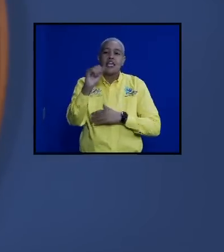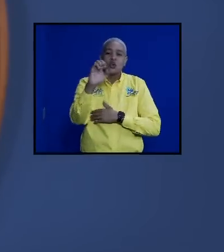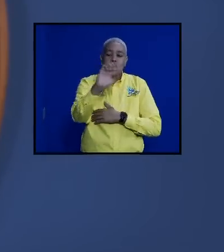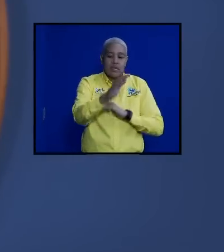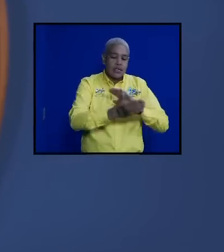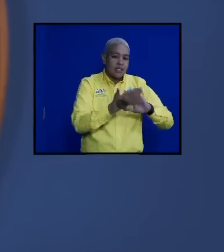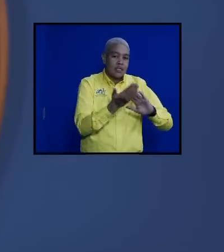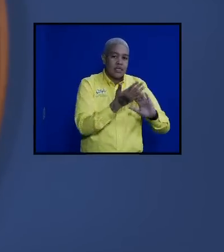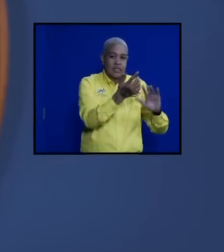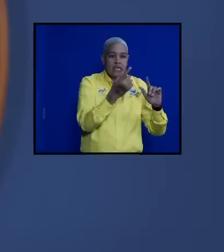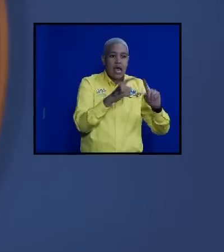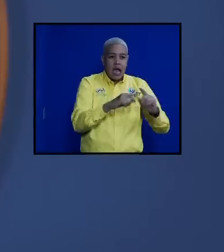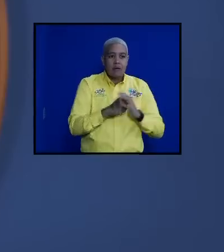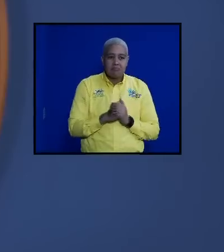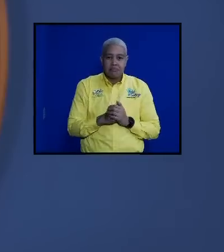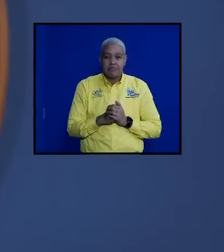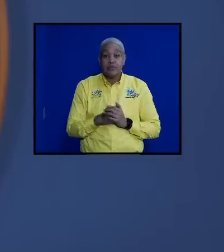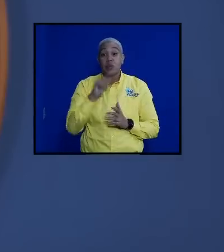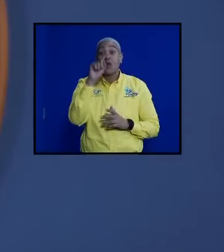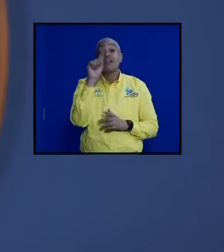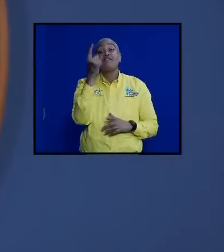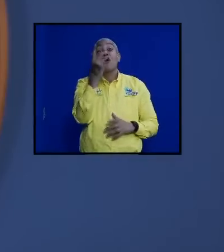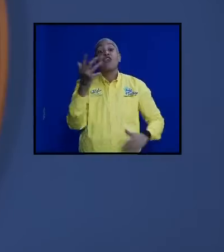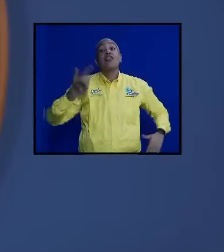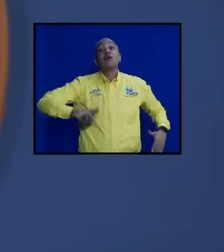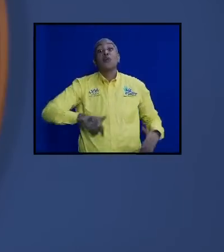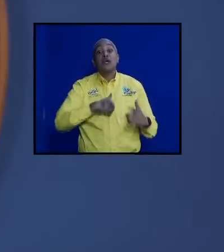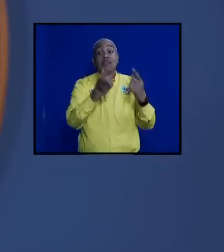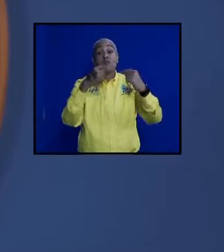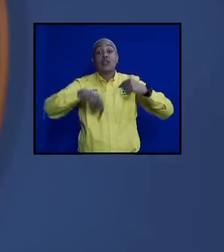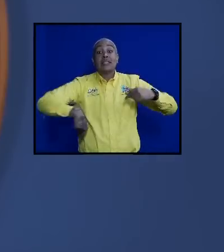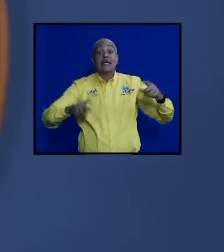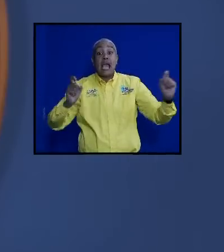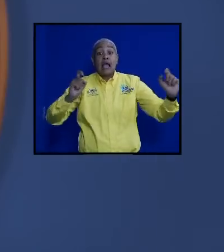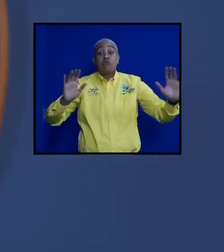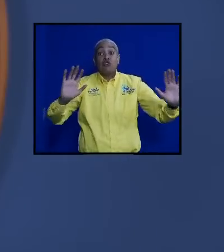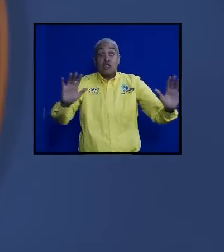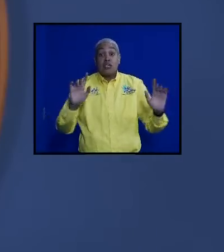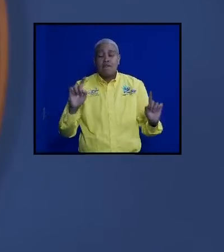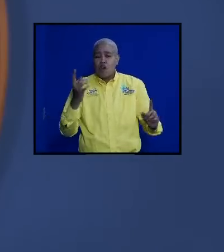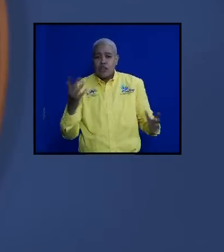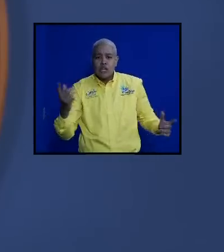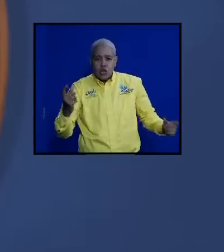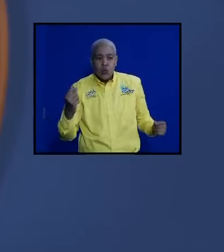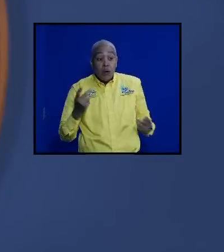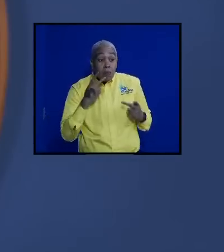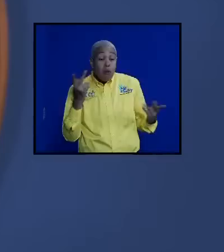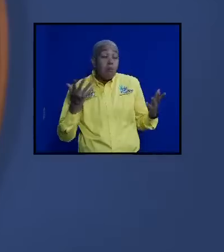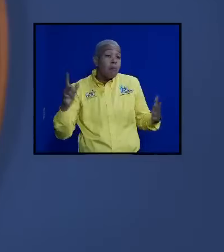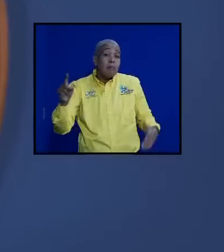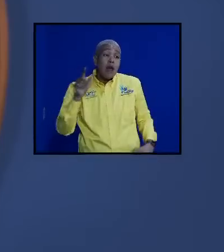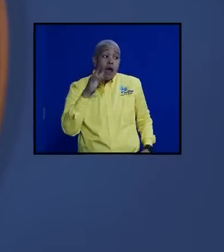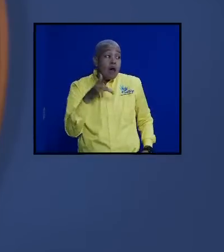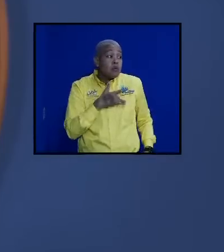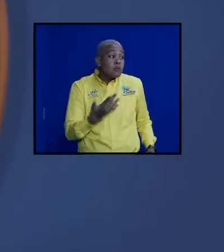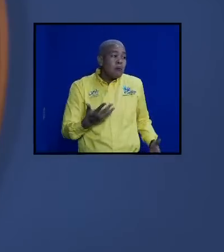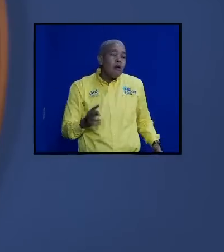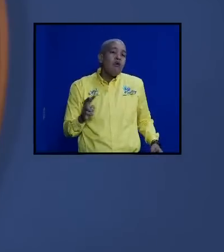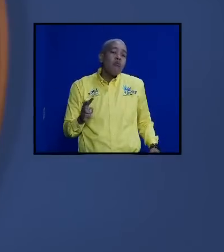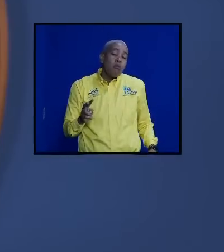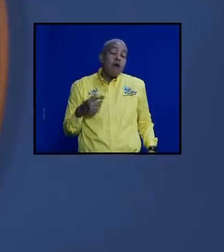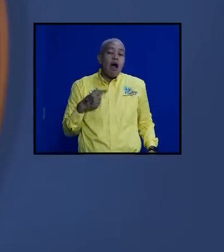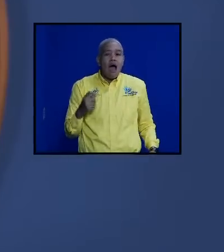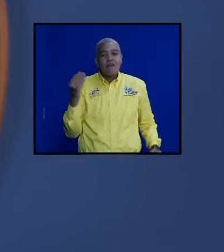SOEs. Well, one of the first things that we have done as this administration, which the public may not appreciate, but I have to say